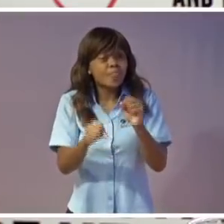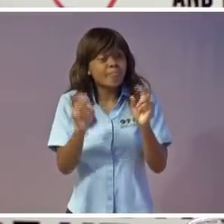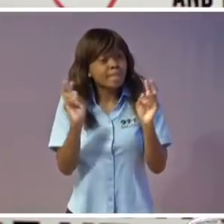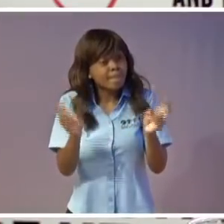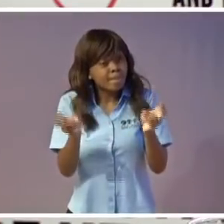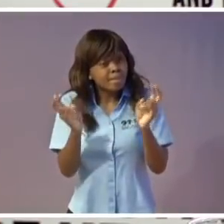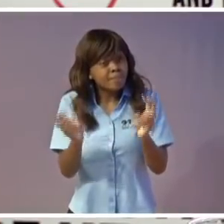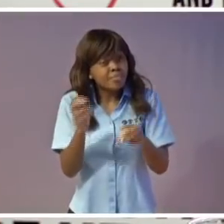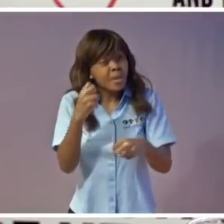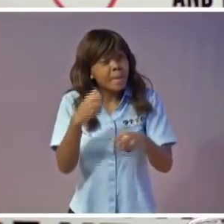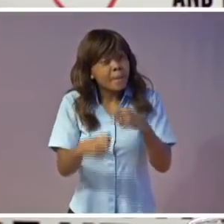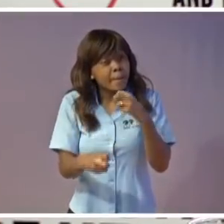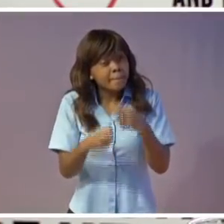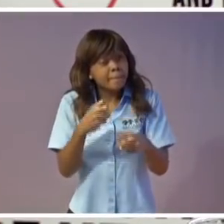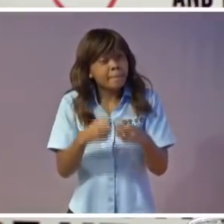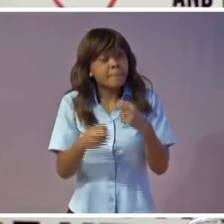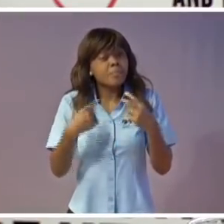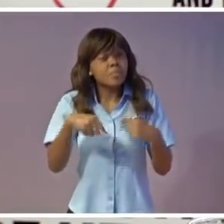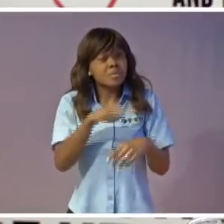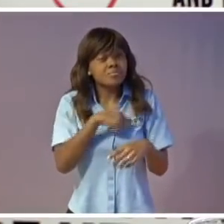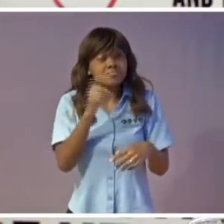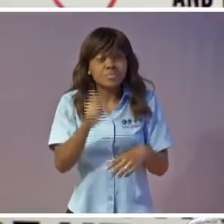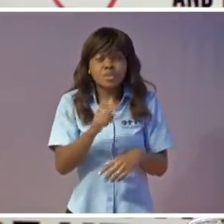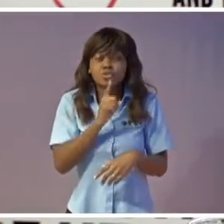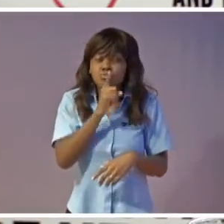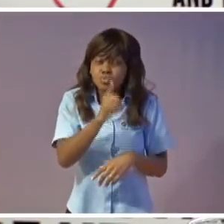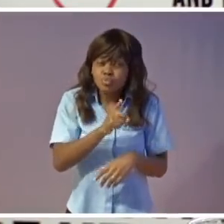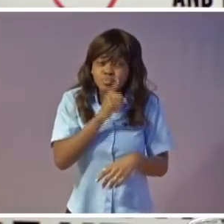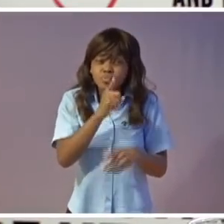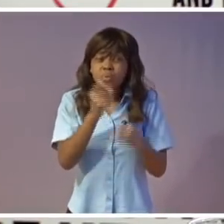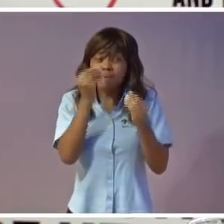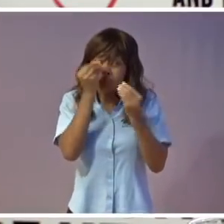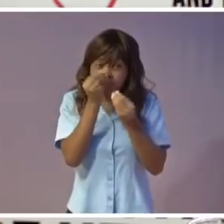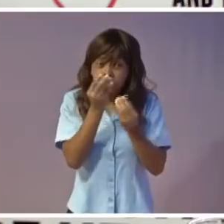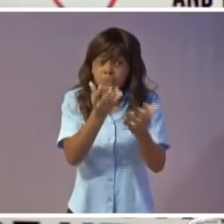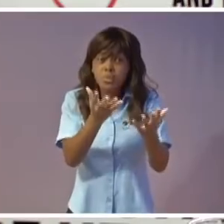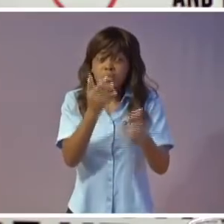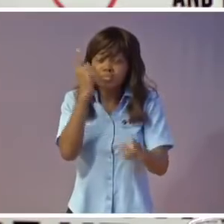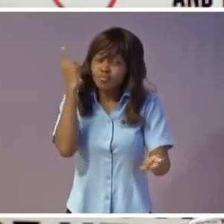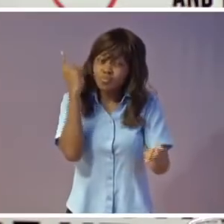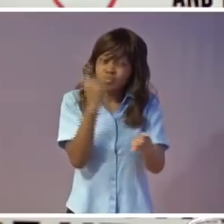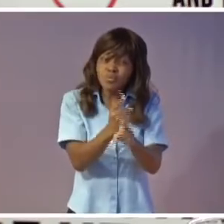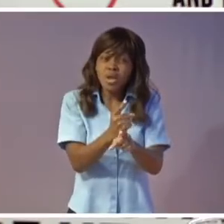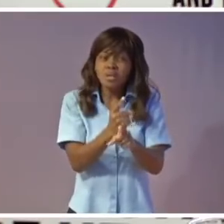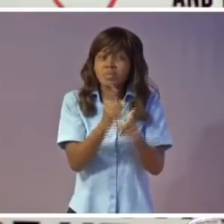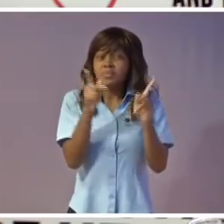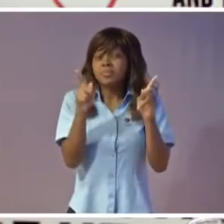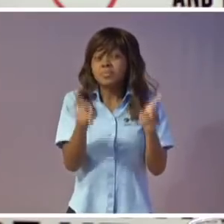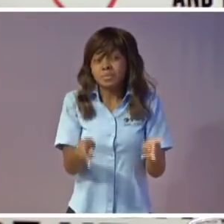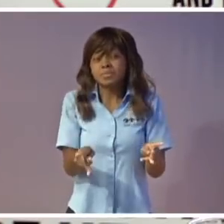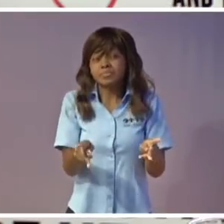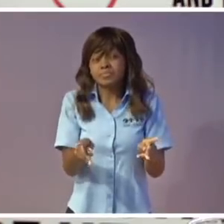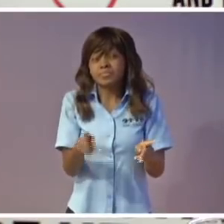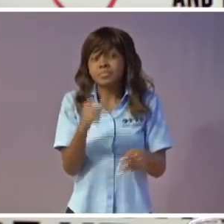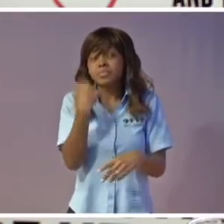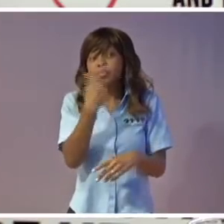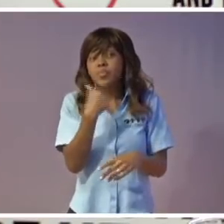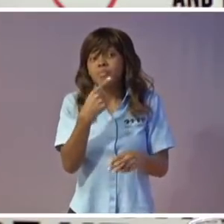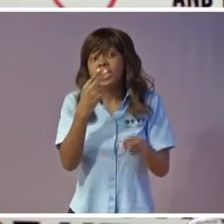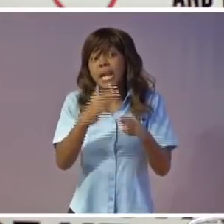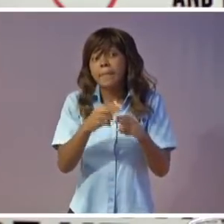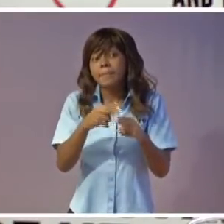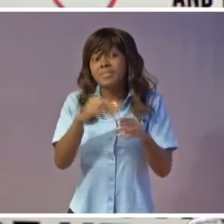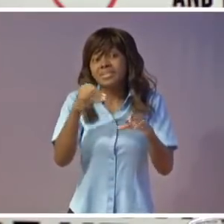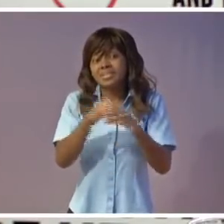because we have to ensure that the authorized next of kin be told where their loved ones